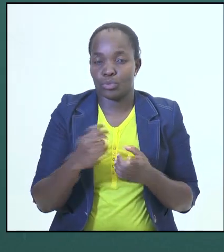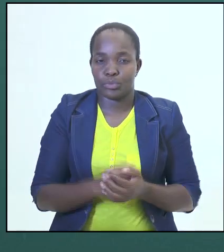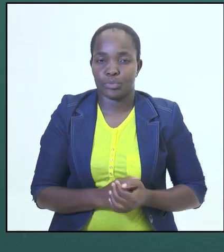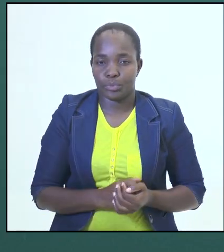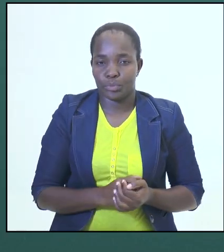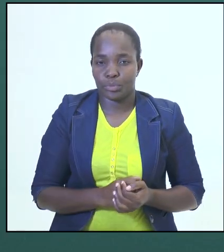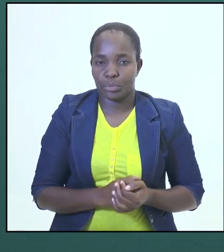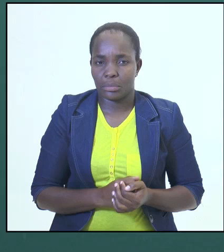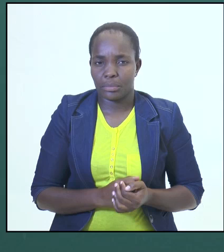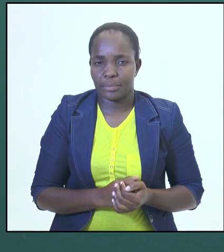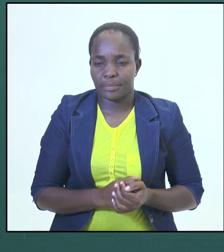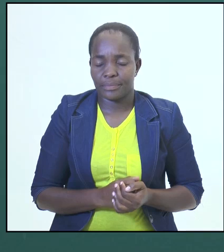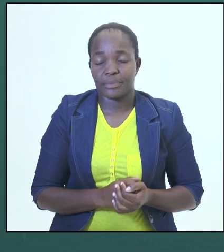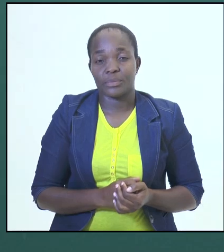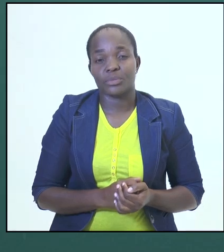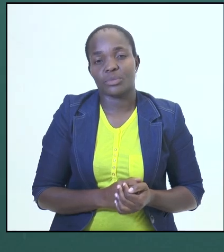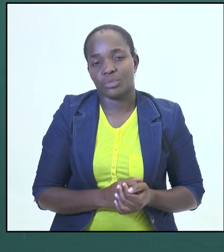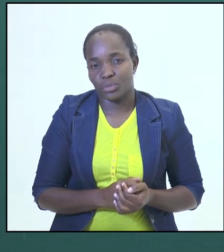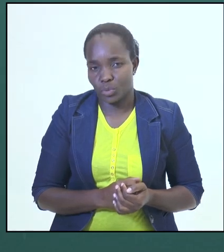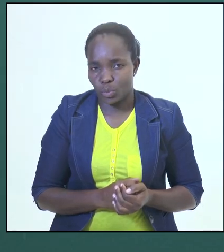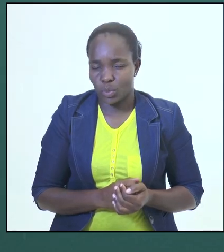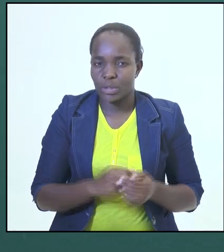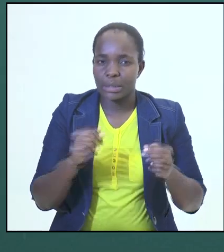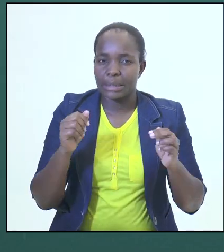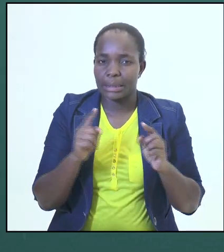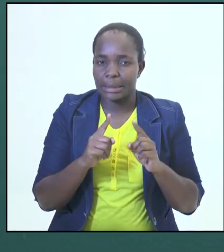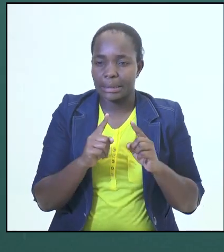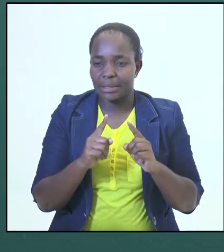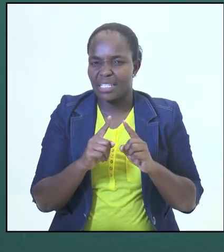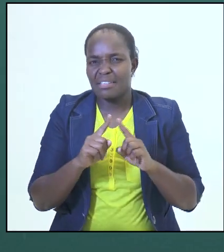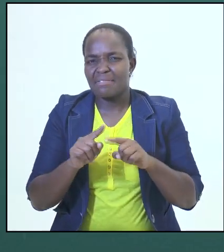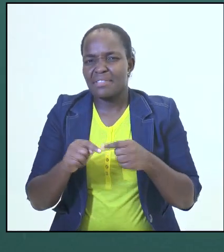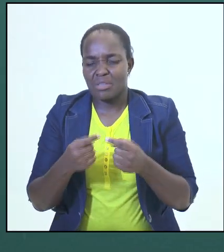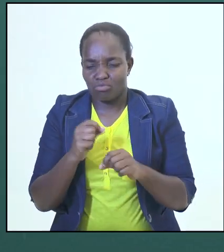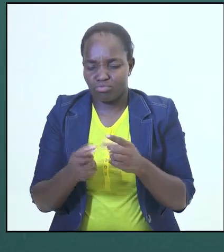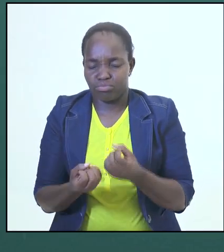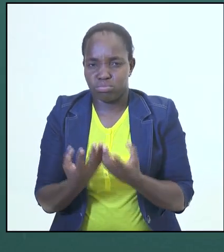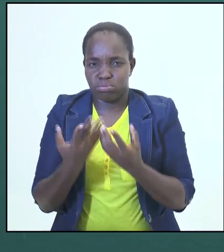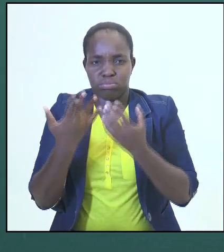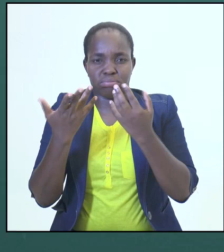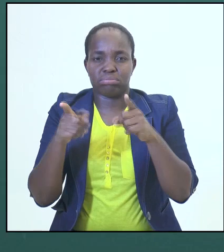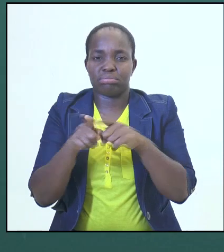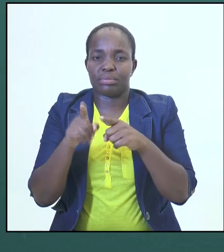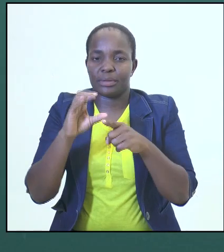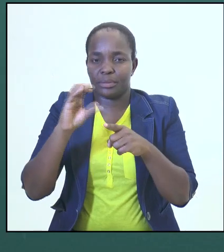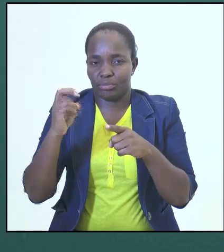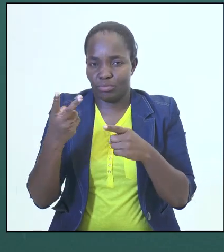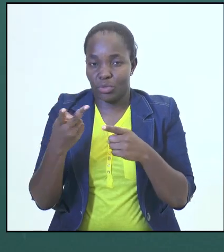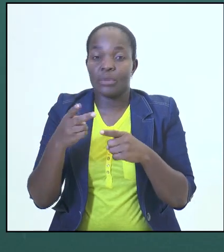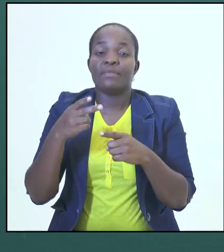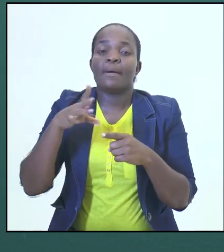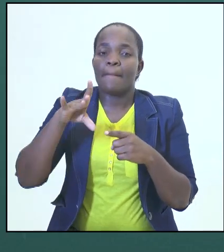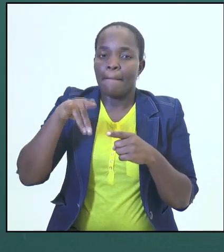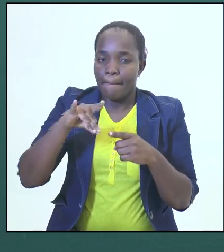CO2 is released when carbon and organic compounds burn. And it is also produced when plants and animals